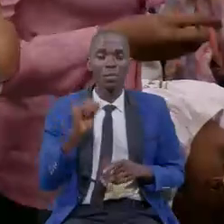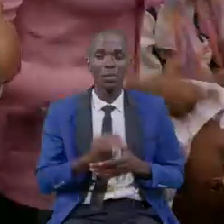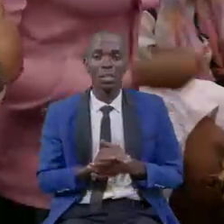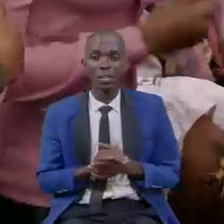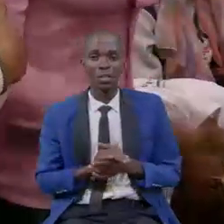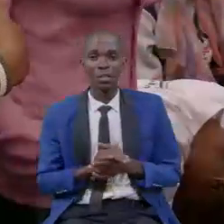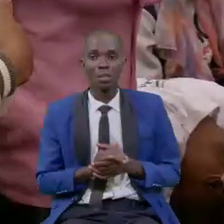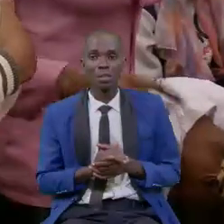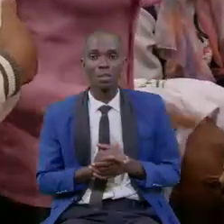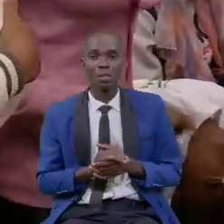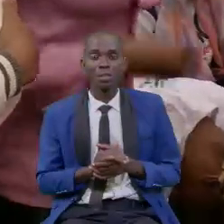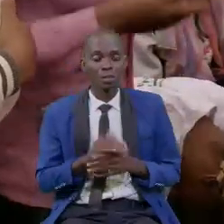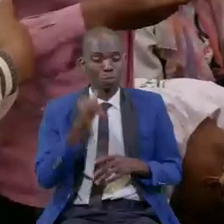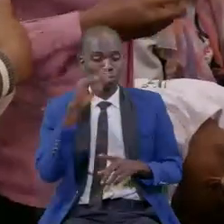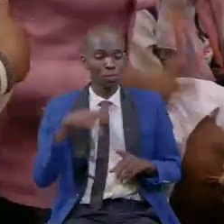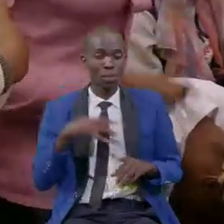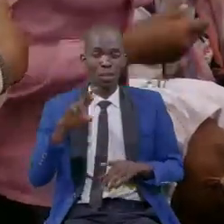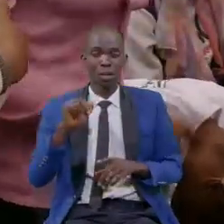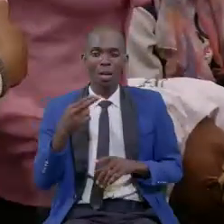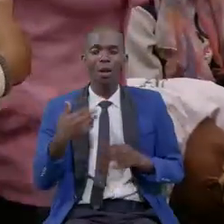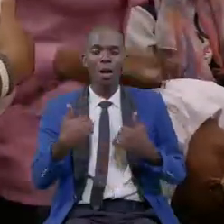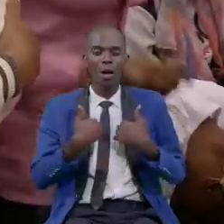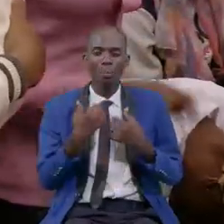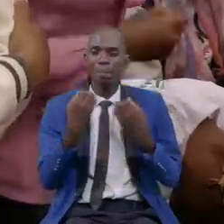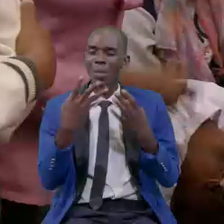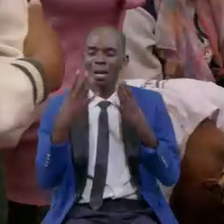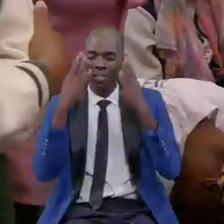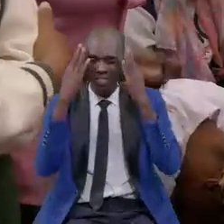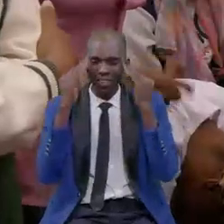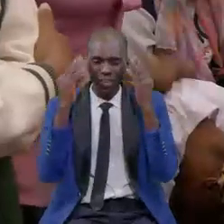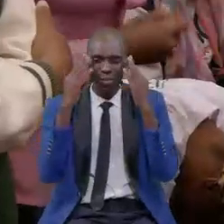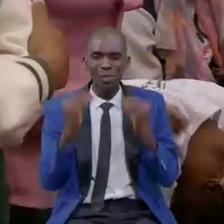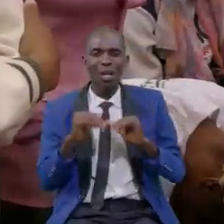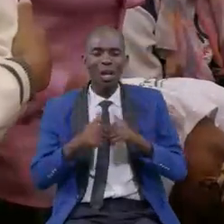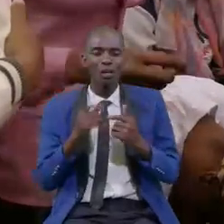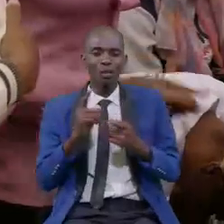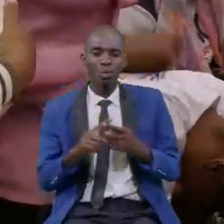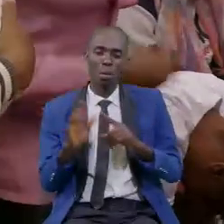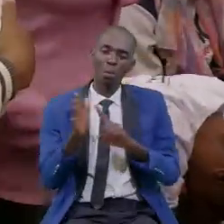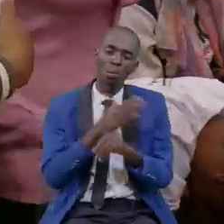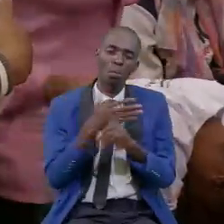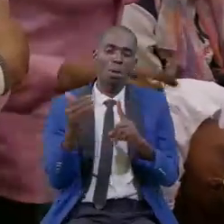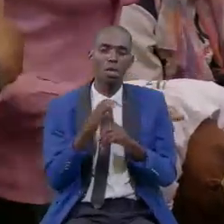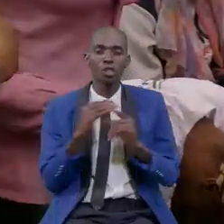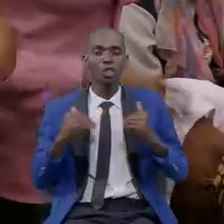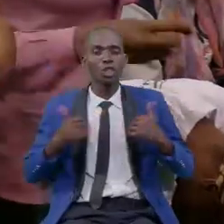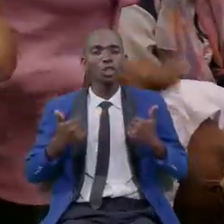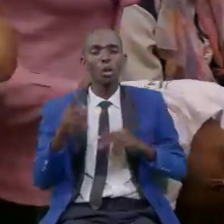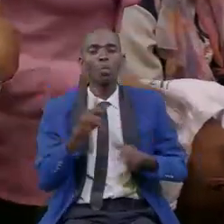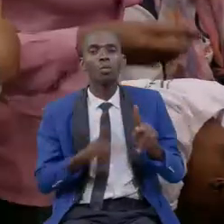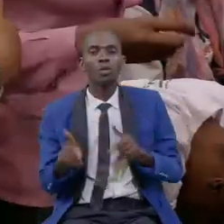She had gathered some experience in luring men into that kind